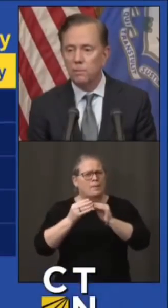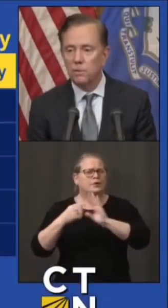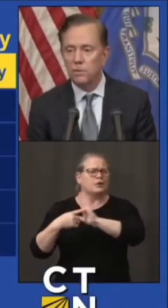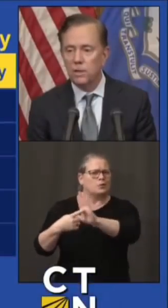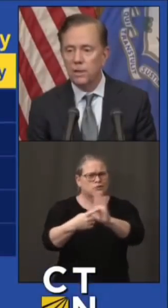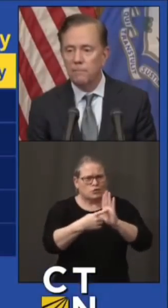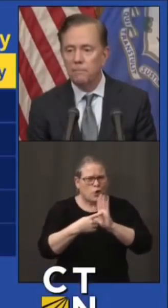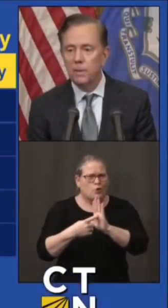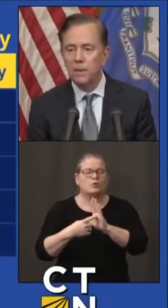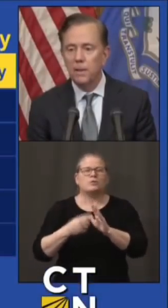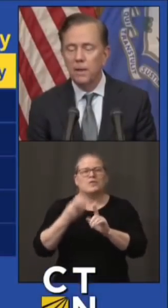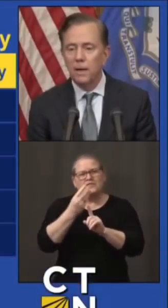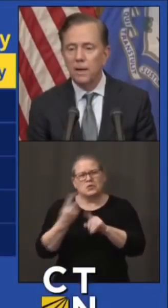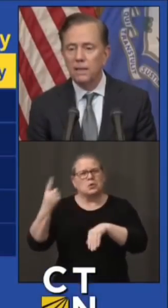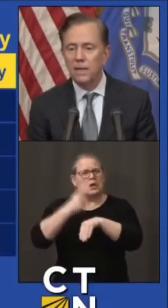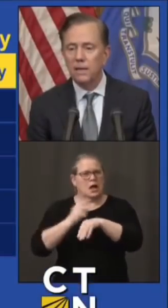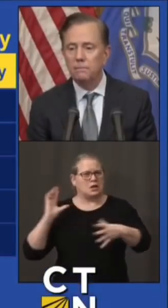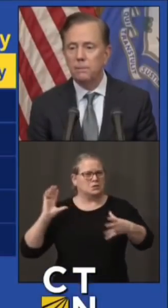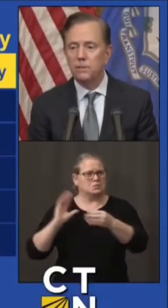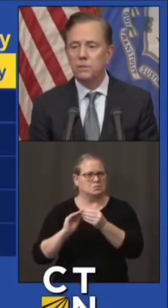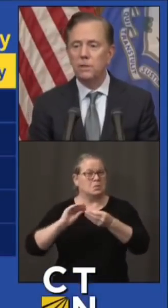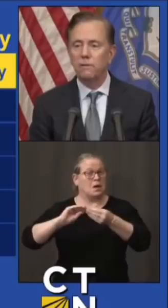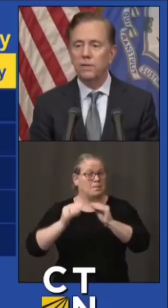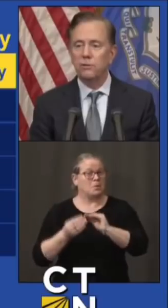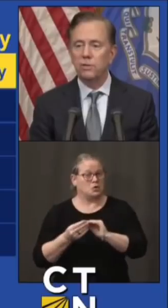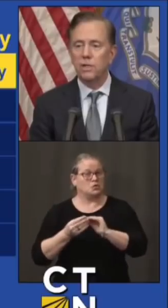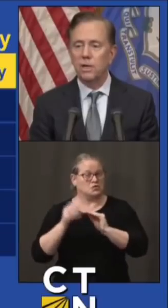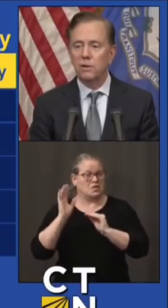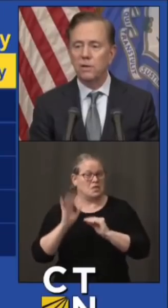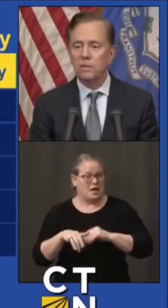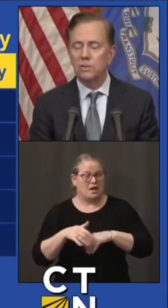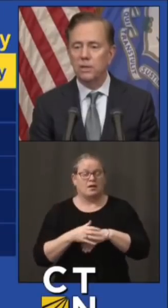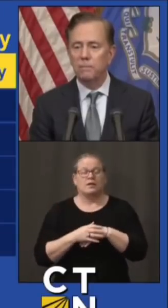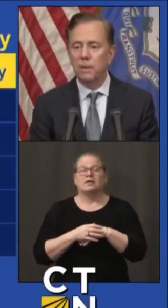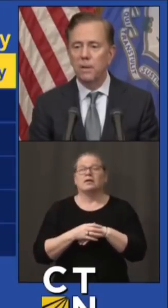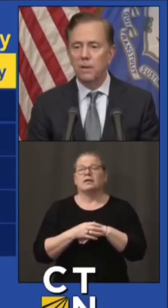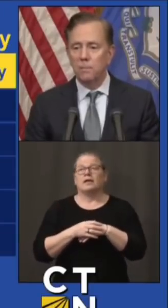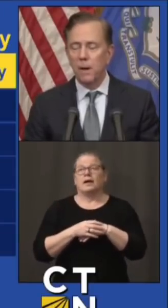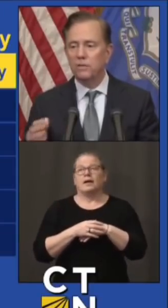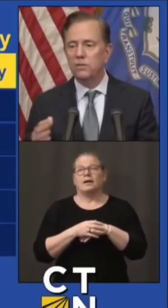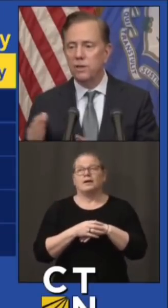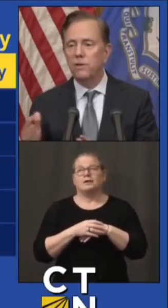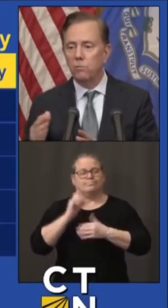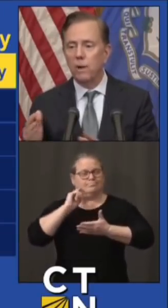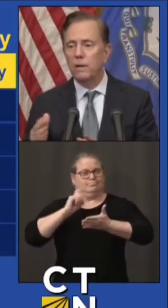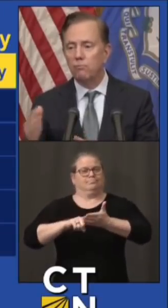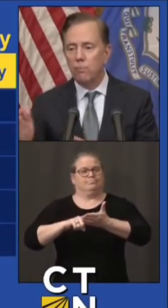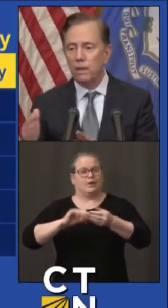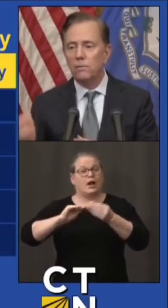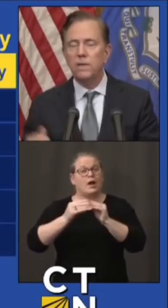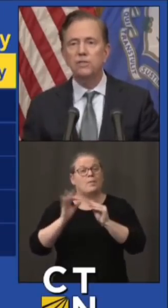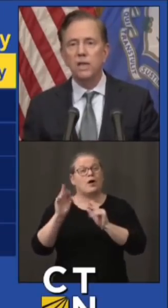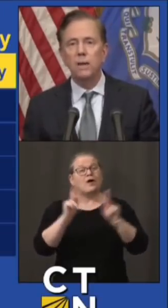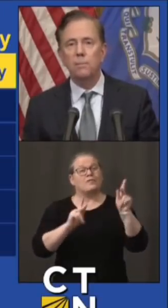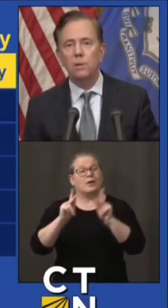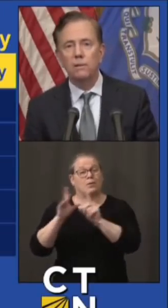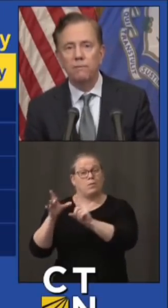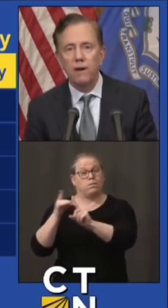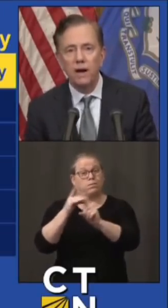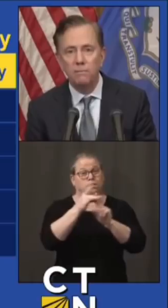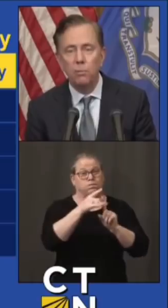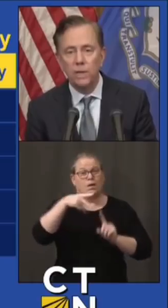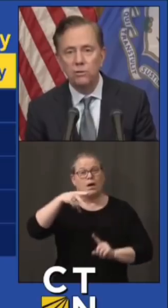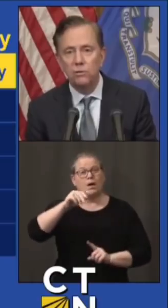of numbers. I think what's of interest there is the positivity rate relatively stable